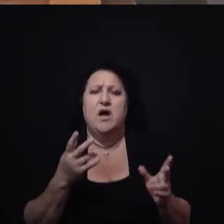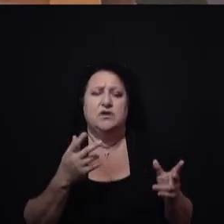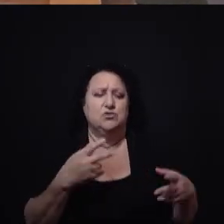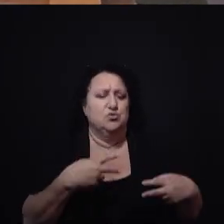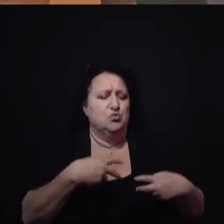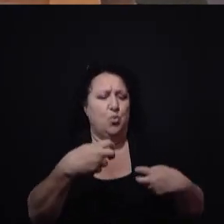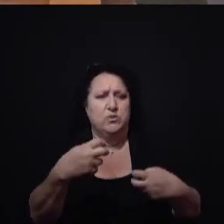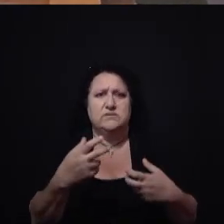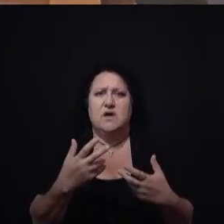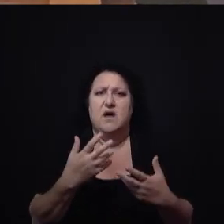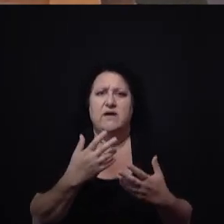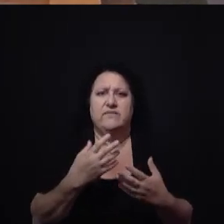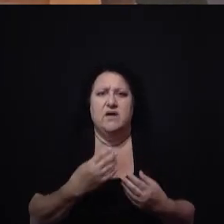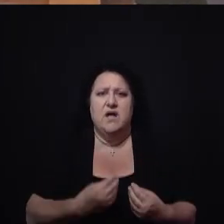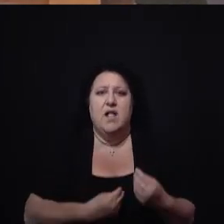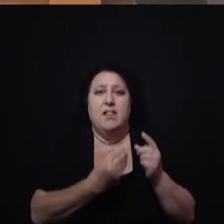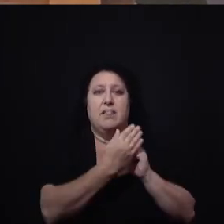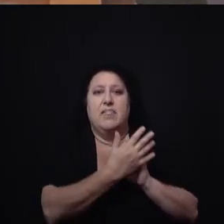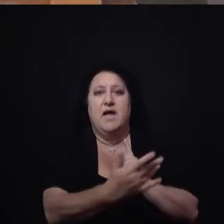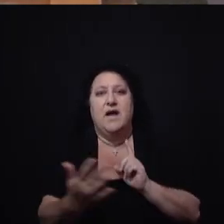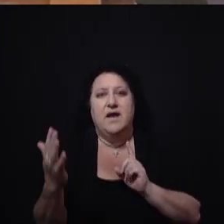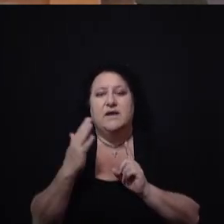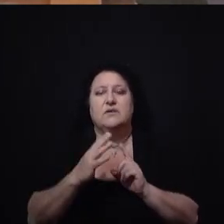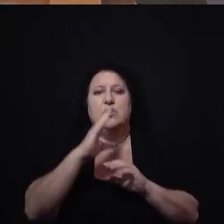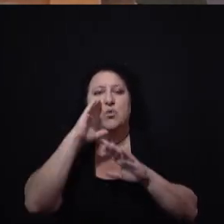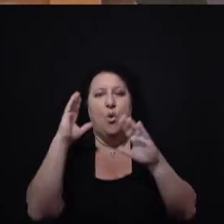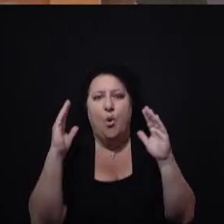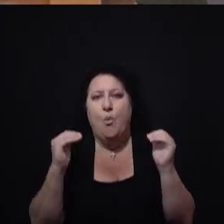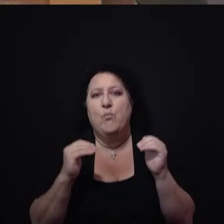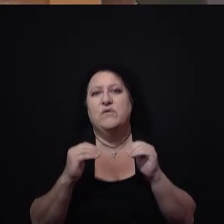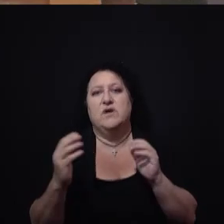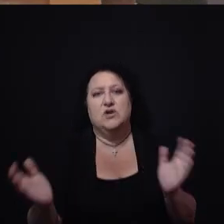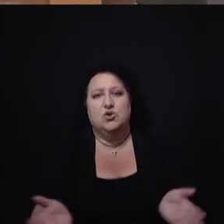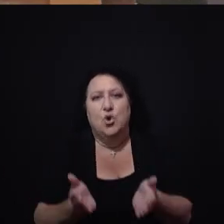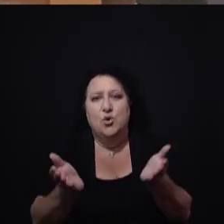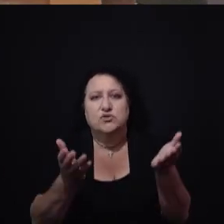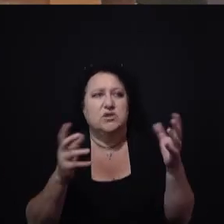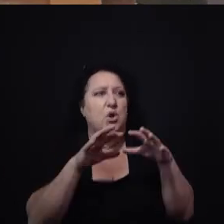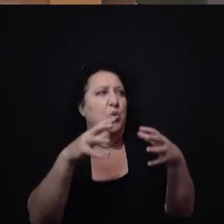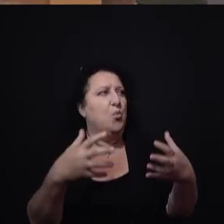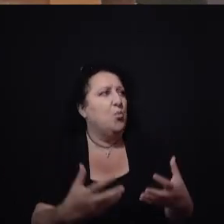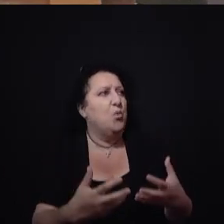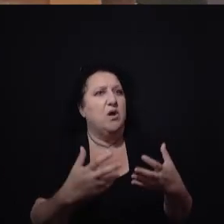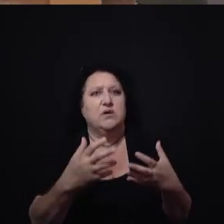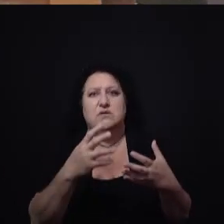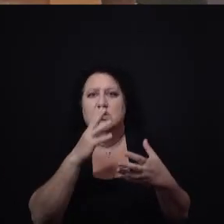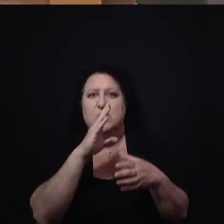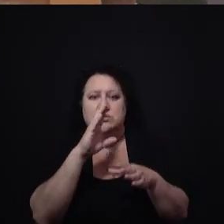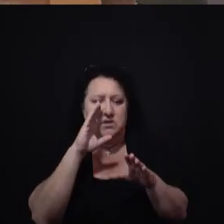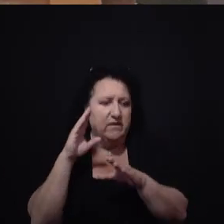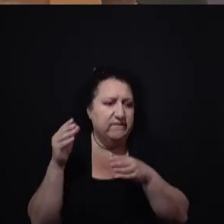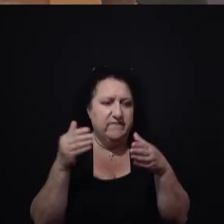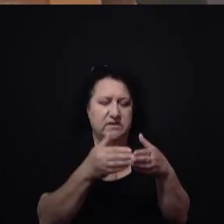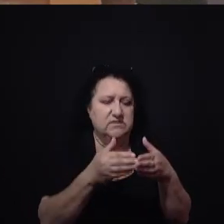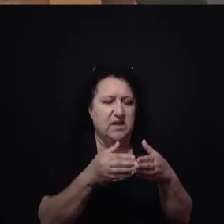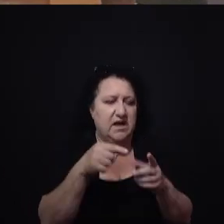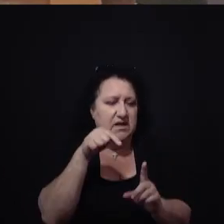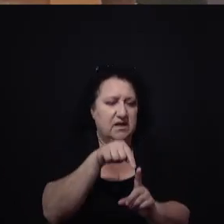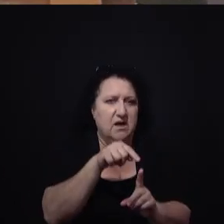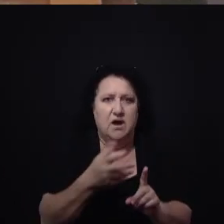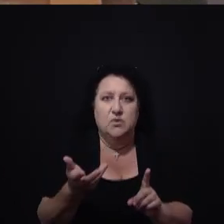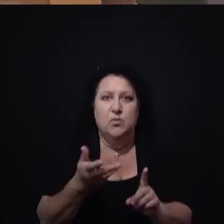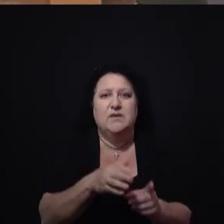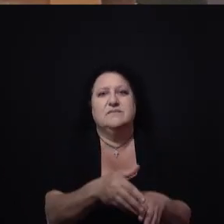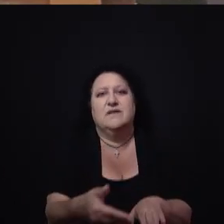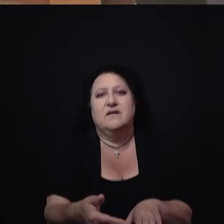hope and encouragement and life in a world that is so fixated, in our culture at least, on death.